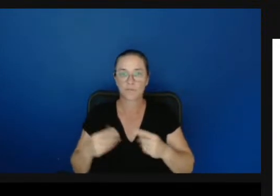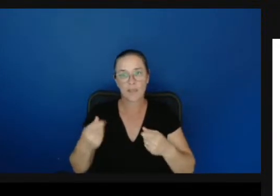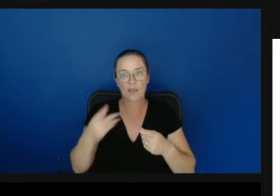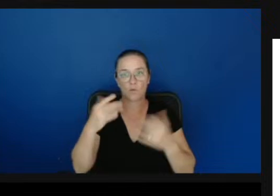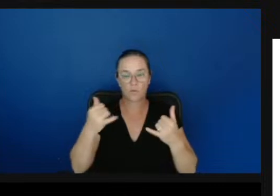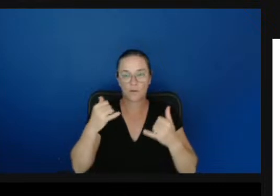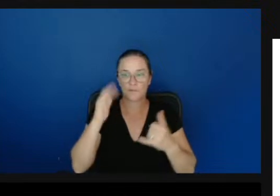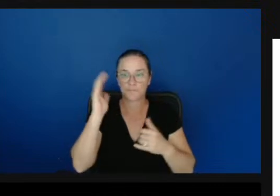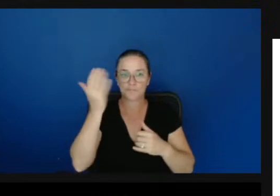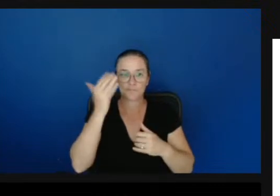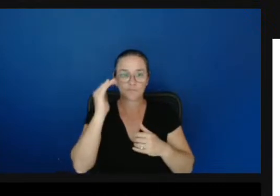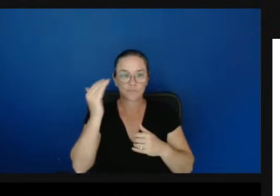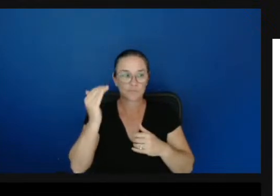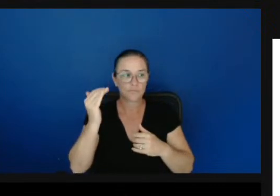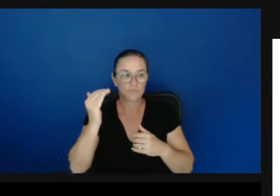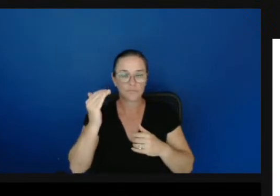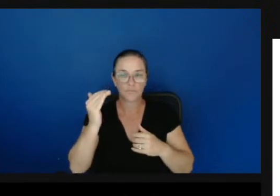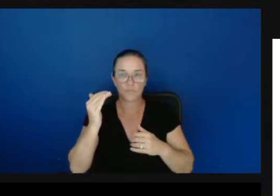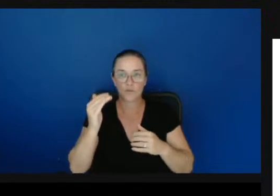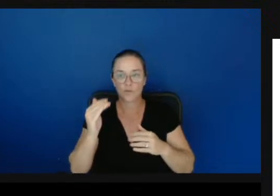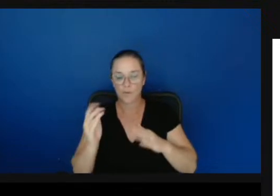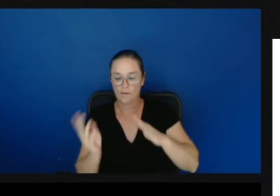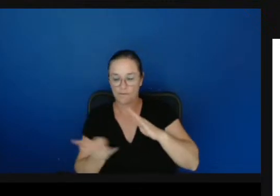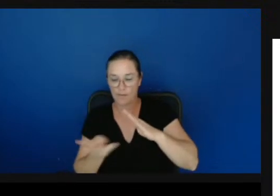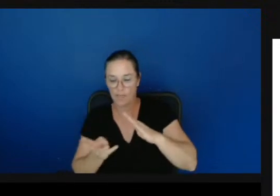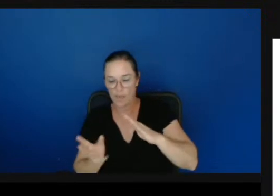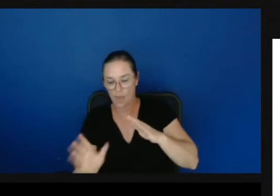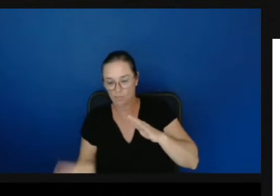be backfilling in the summit area.